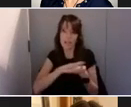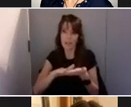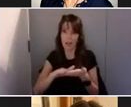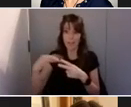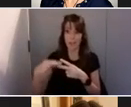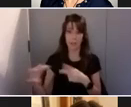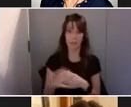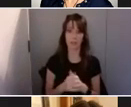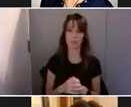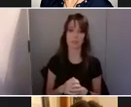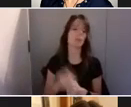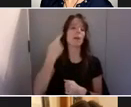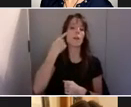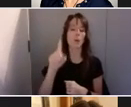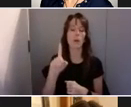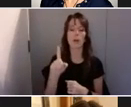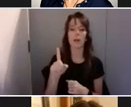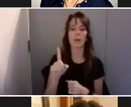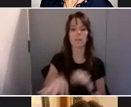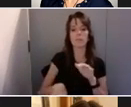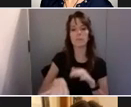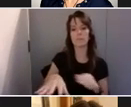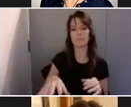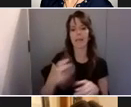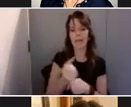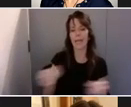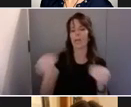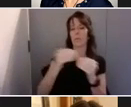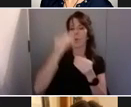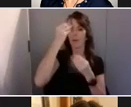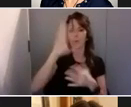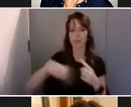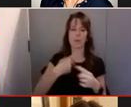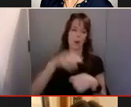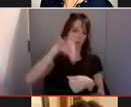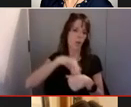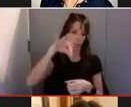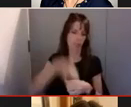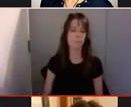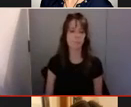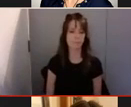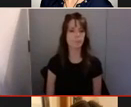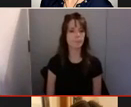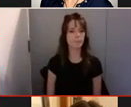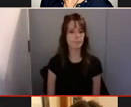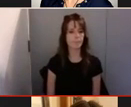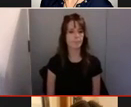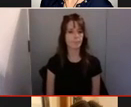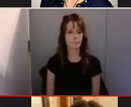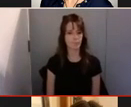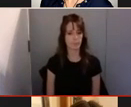option for finding out more information about voting. And I'm going to go back